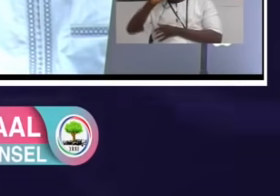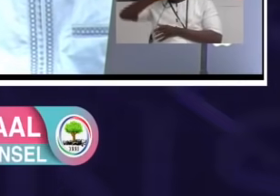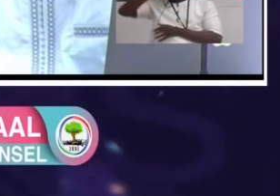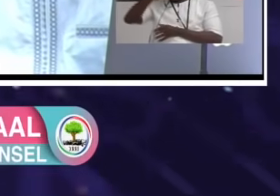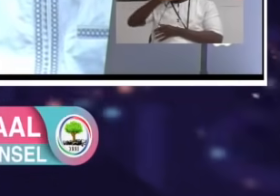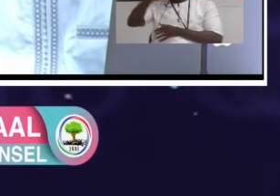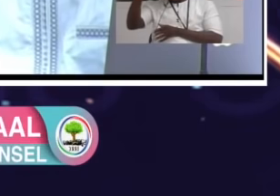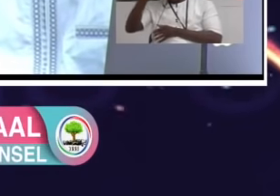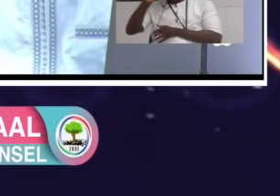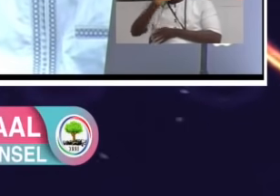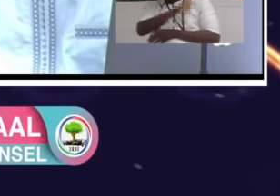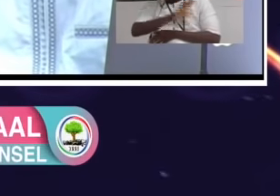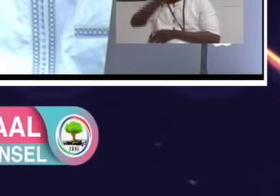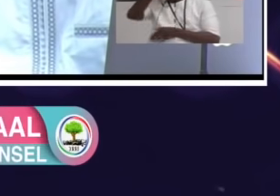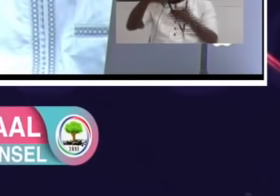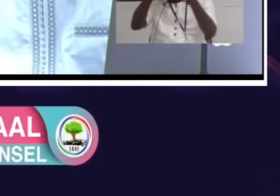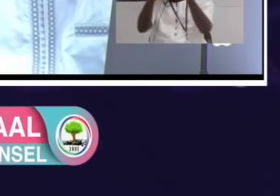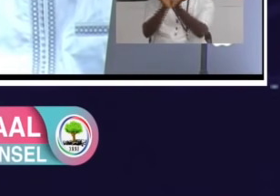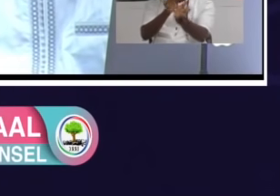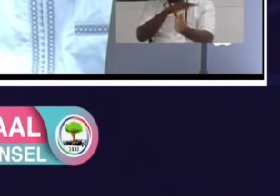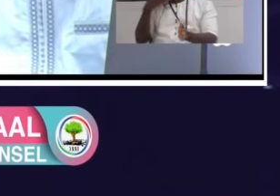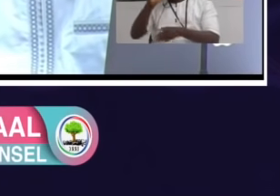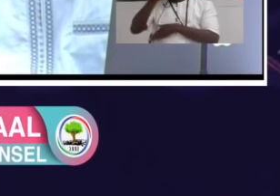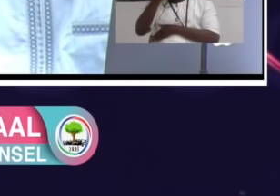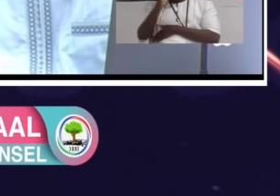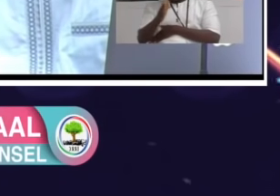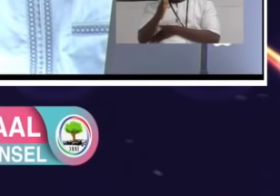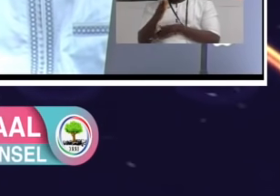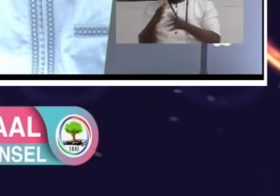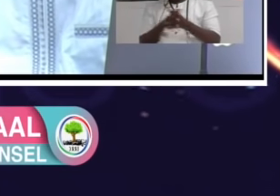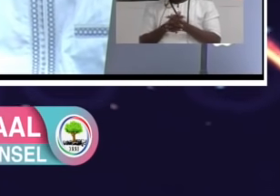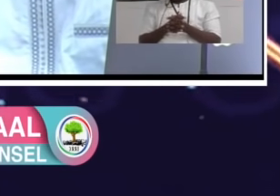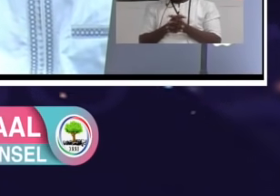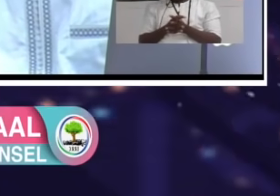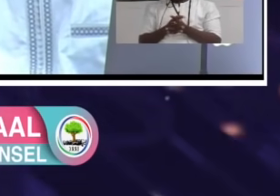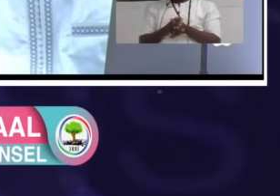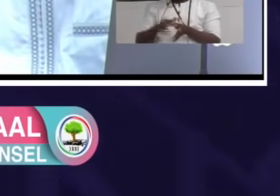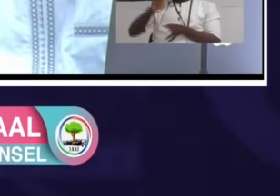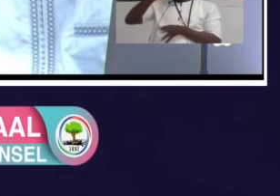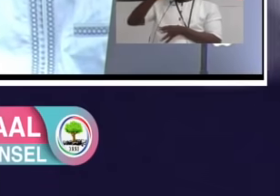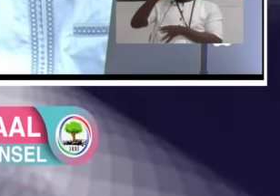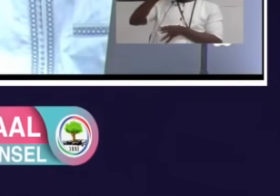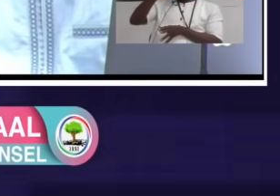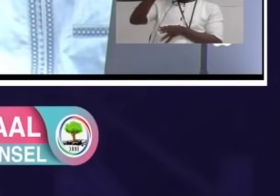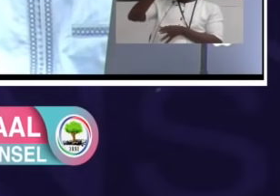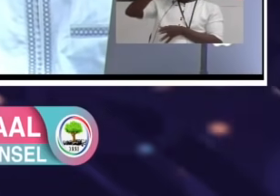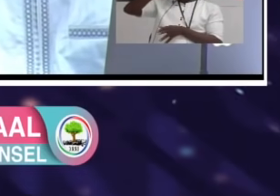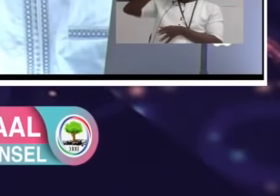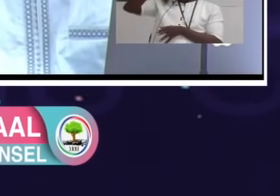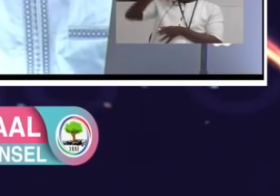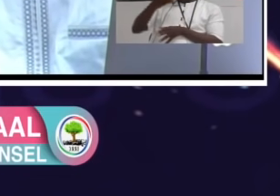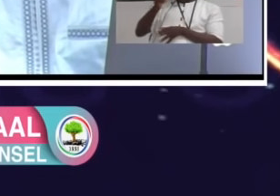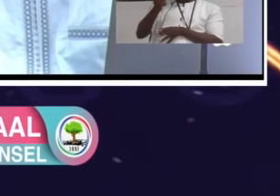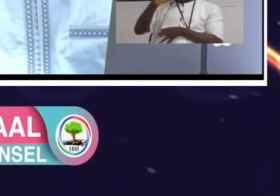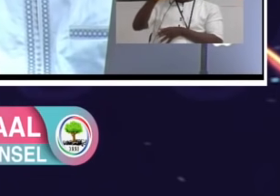Ilo Jallow, same group in your Korei. It's true. Mustafa Kolitam, Yen Korei. Mustafa Koli tamit yena ko